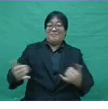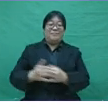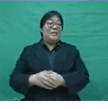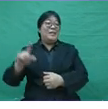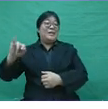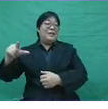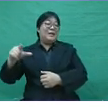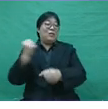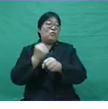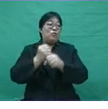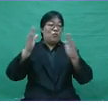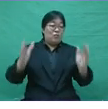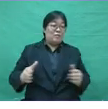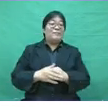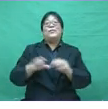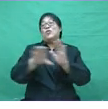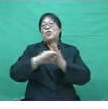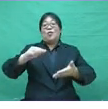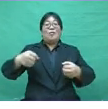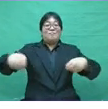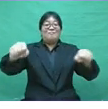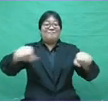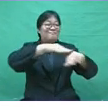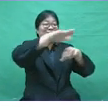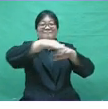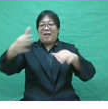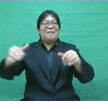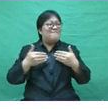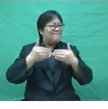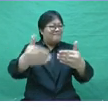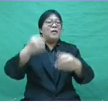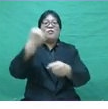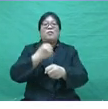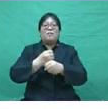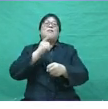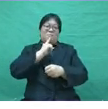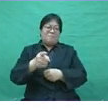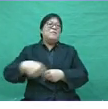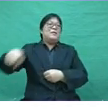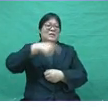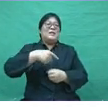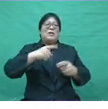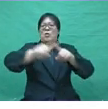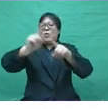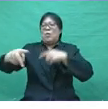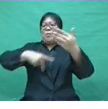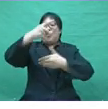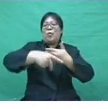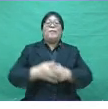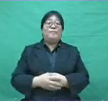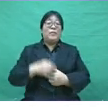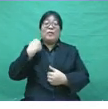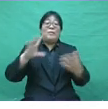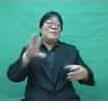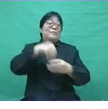workers, particularly the delivery riders, continue working despite the elevated health risk. Those in this service